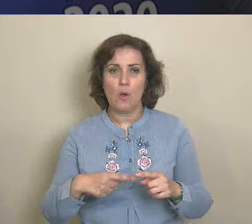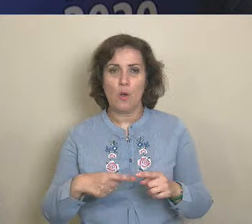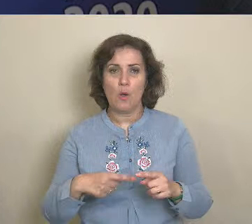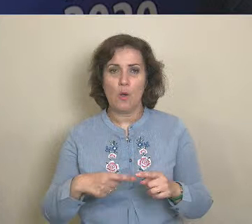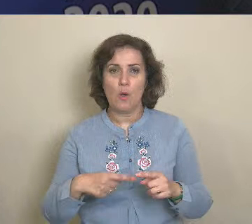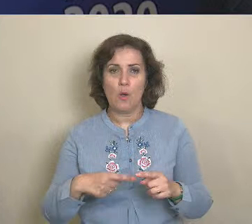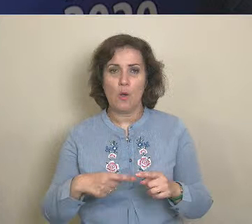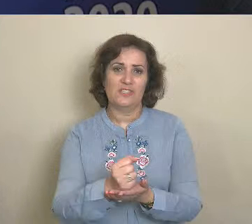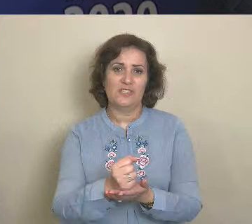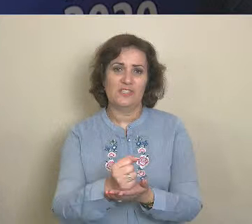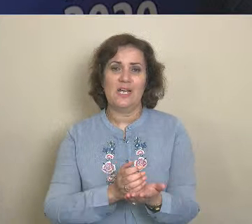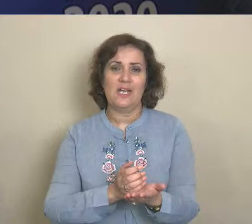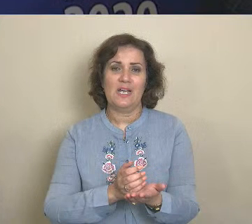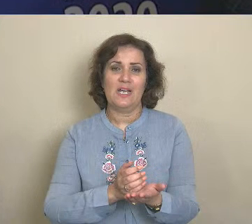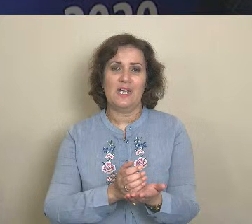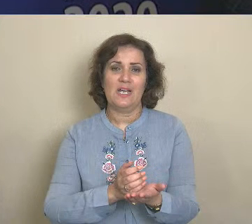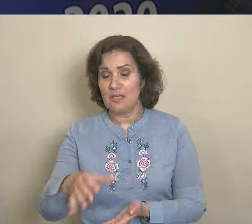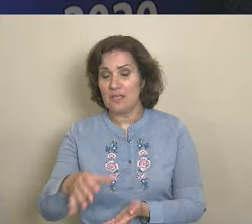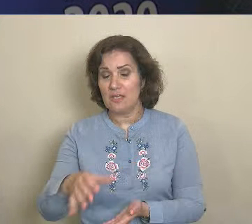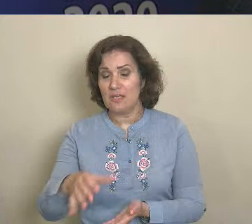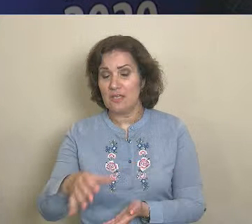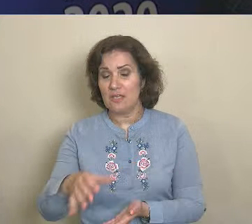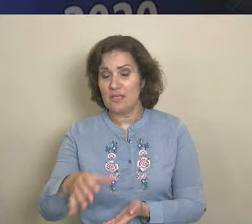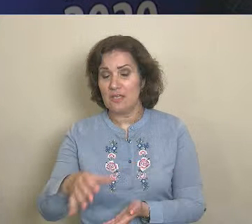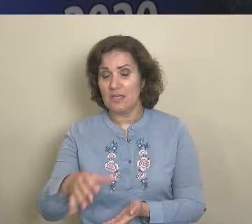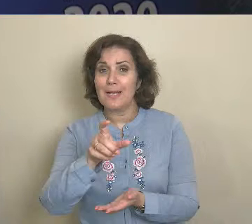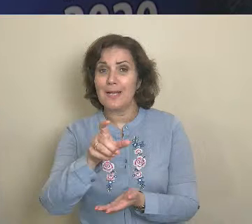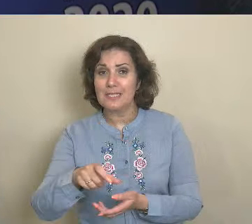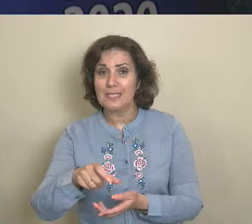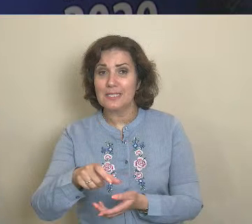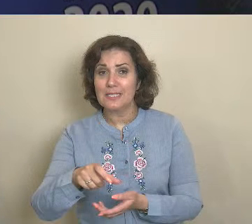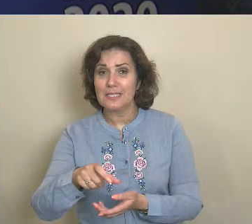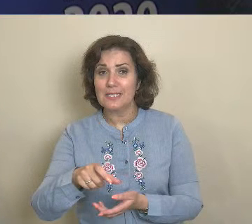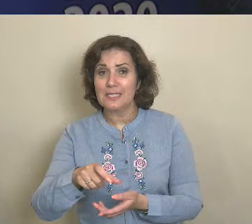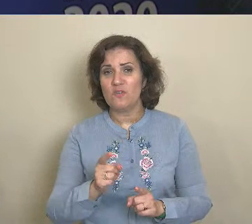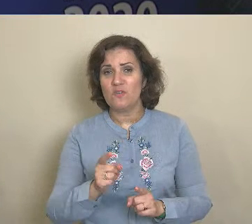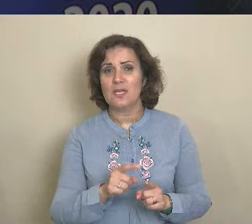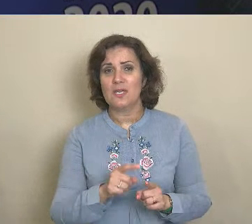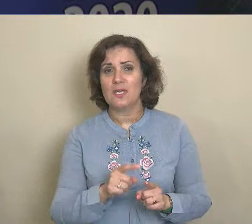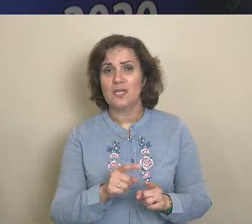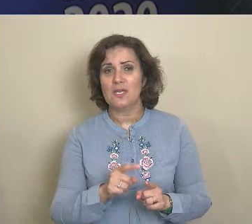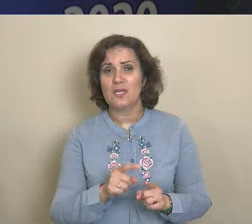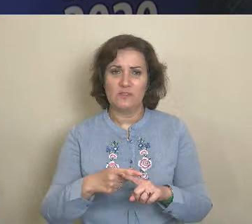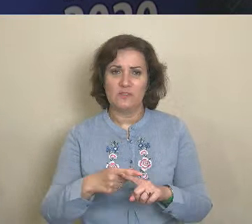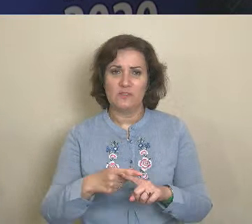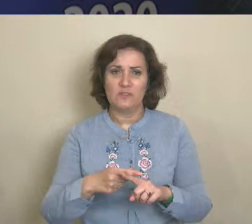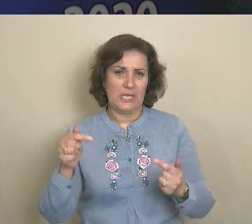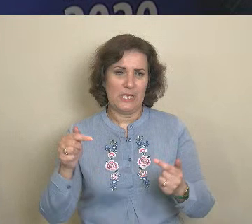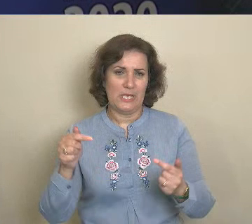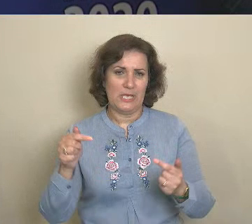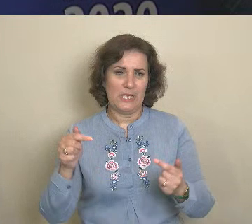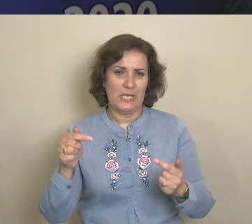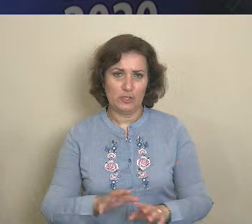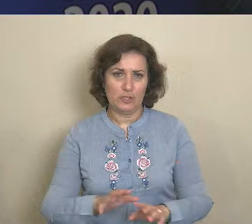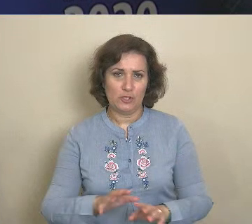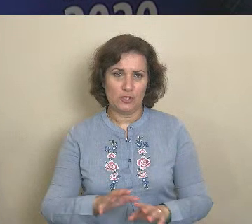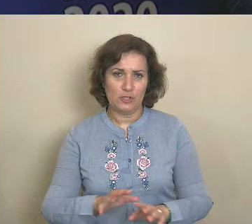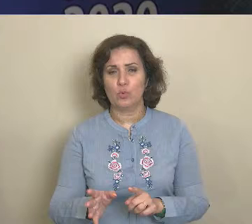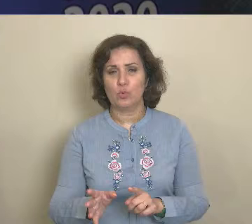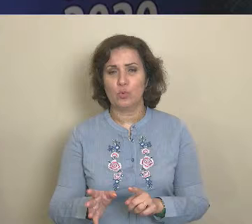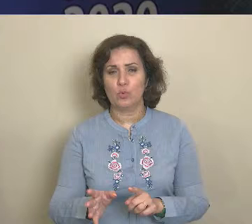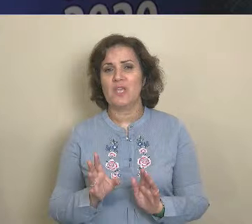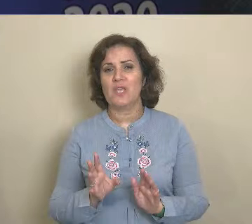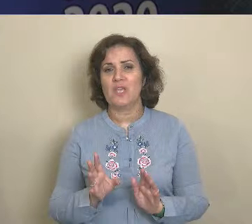these constituencies the candidates are going to be nominated, and during the process of nomination it will be impossible to change the borders of